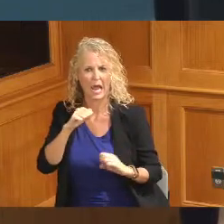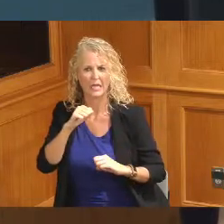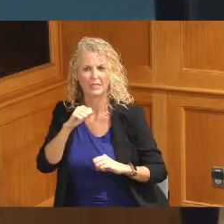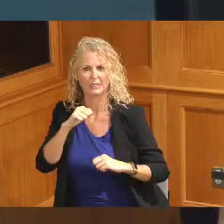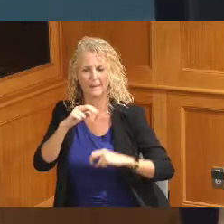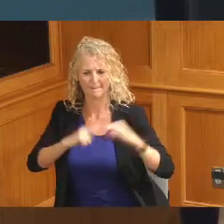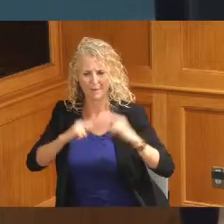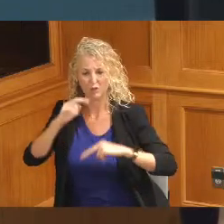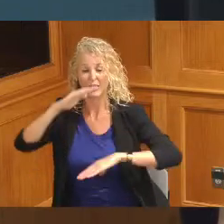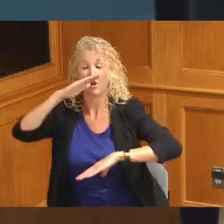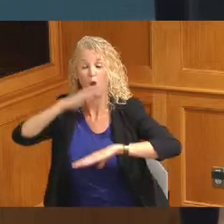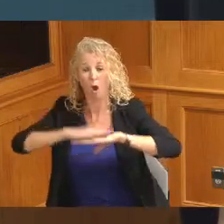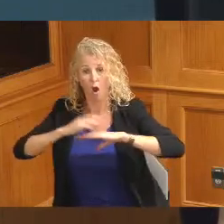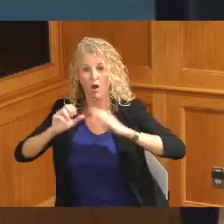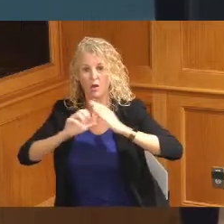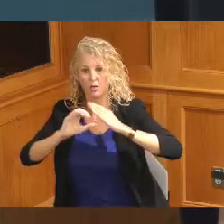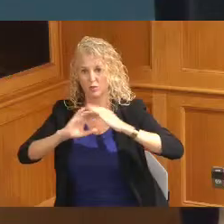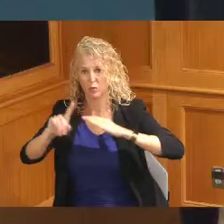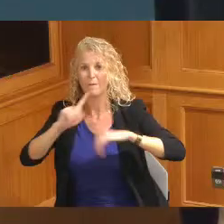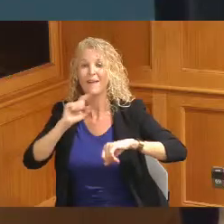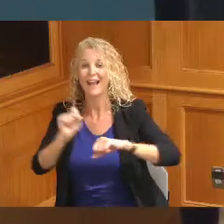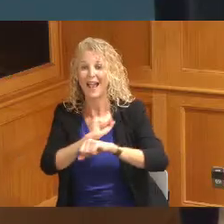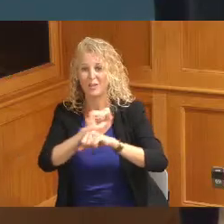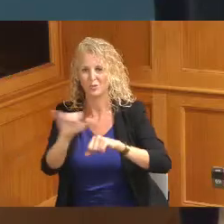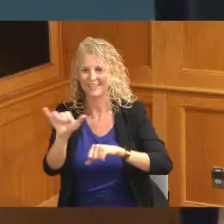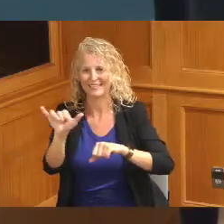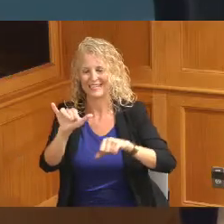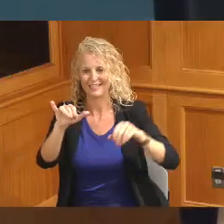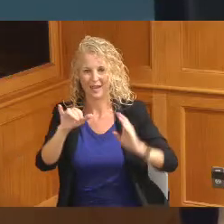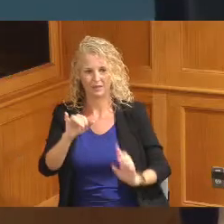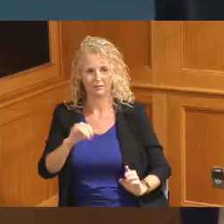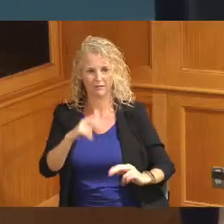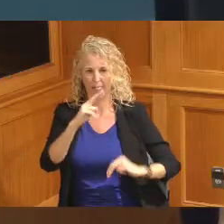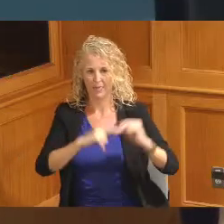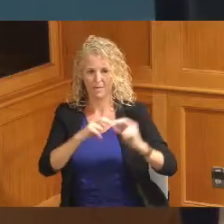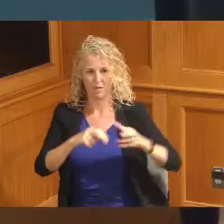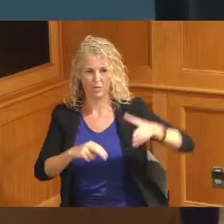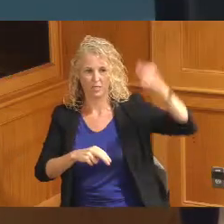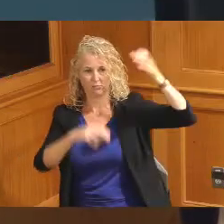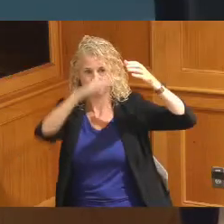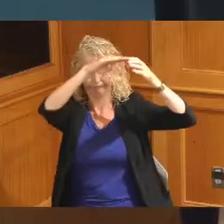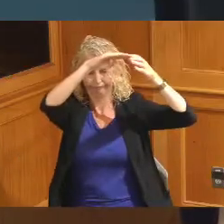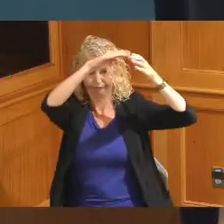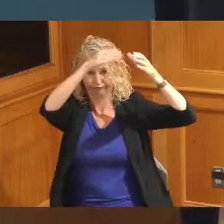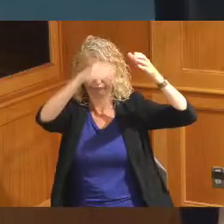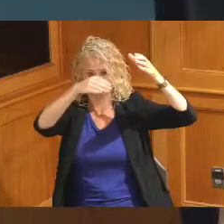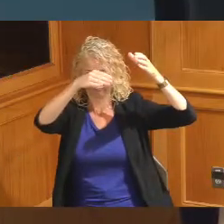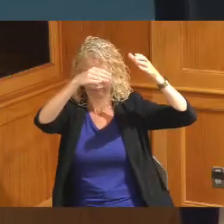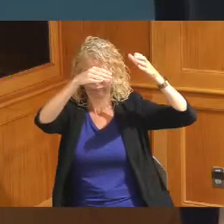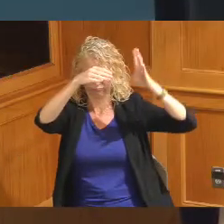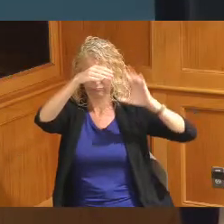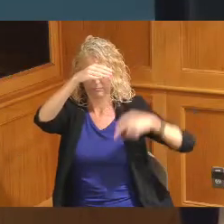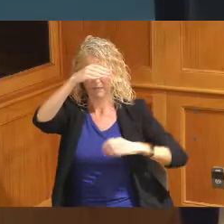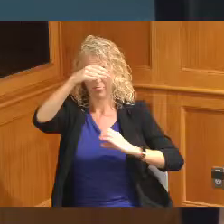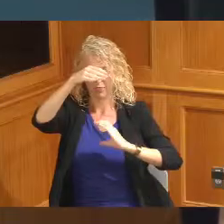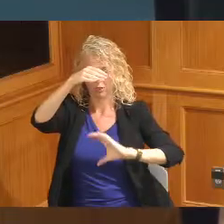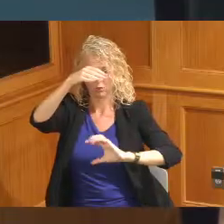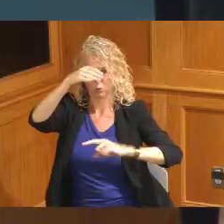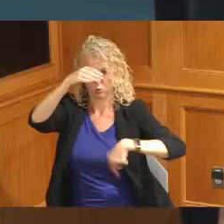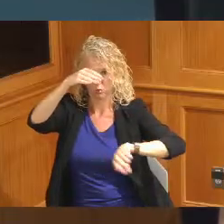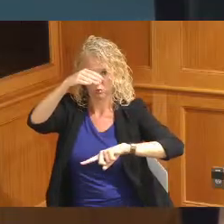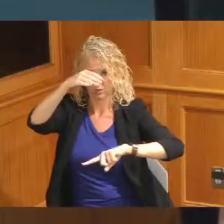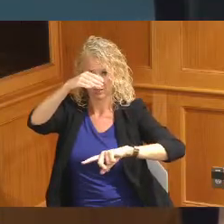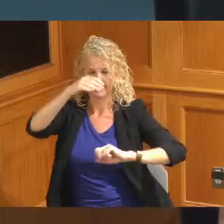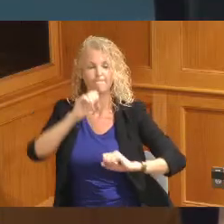built over the sewer, but rather an overhang that is above that, and that's why it doesn't impede the access. That's correct. All